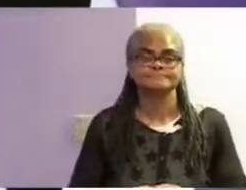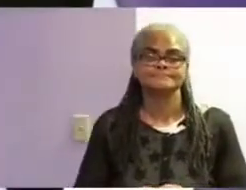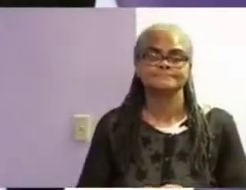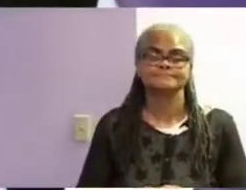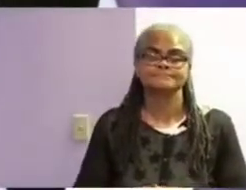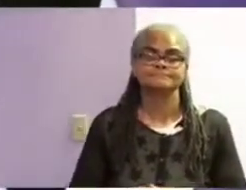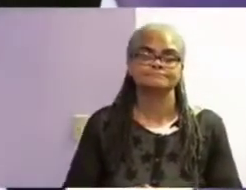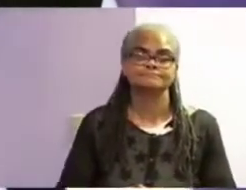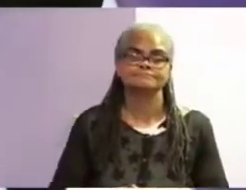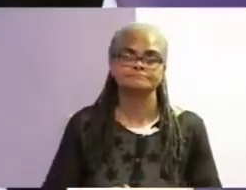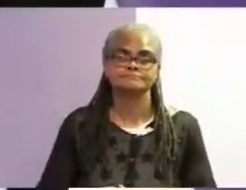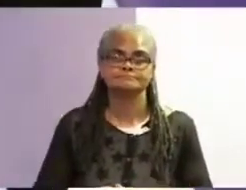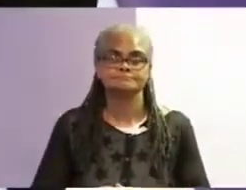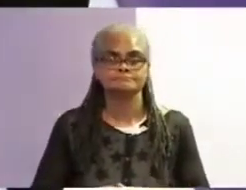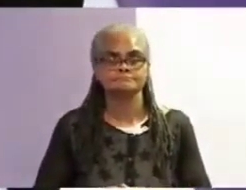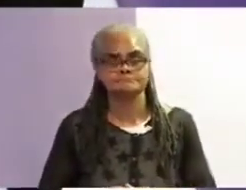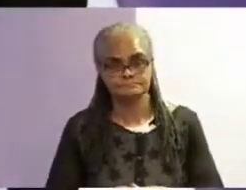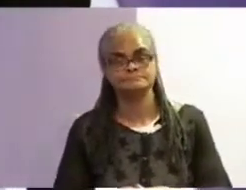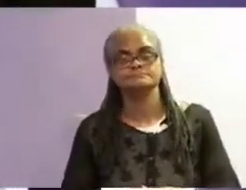In